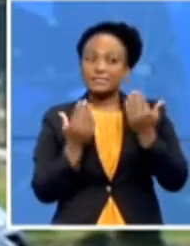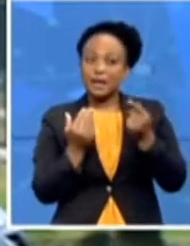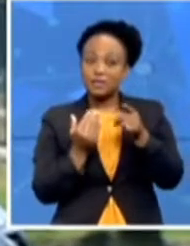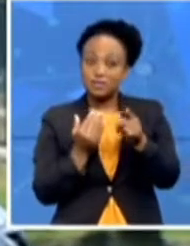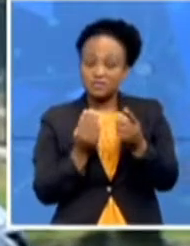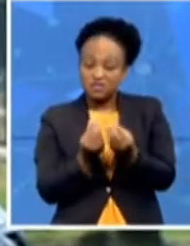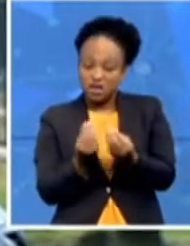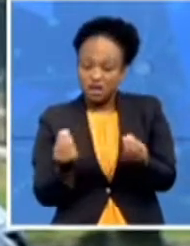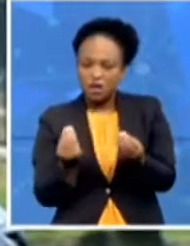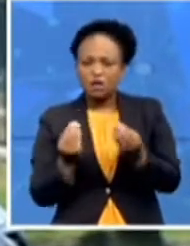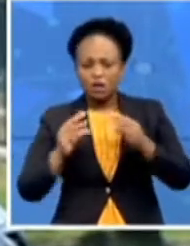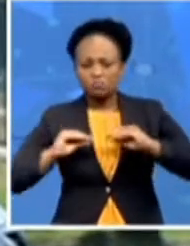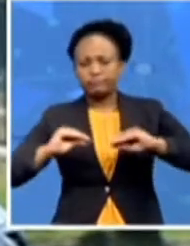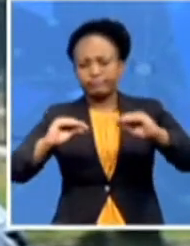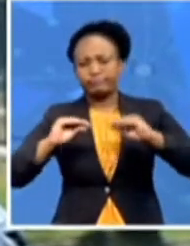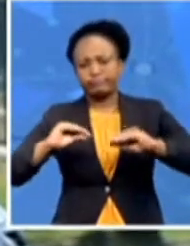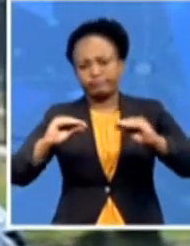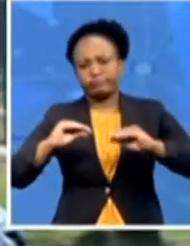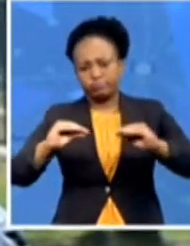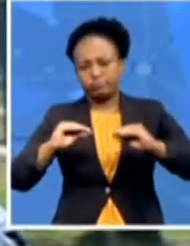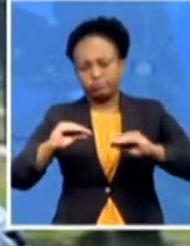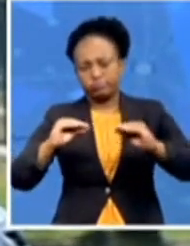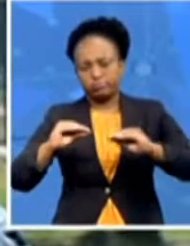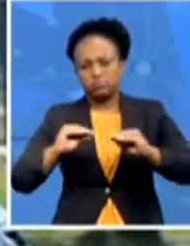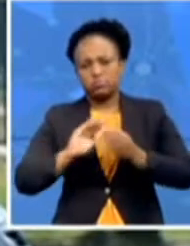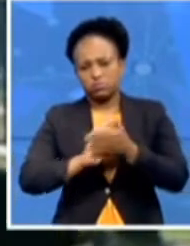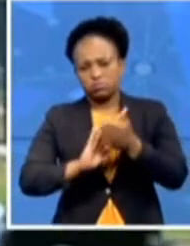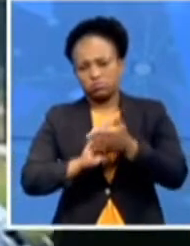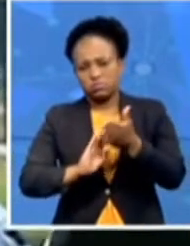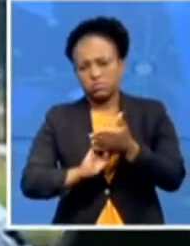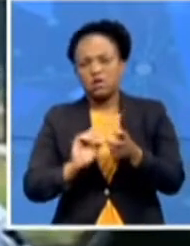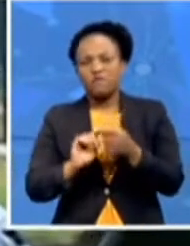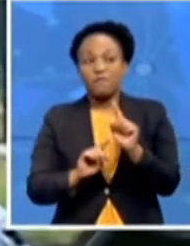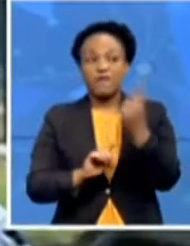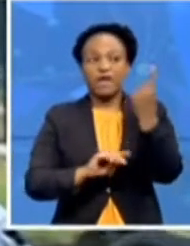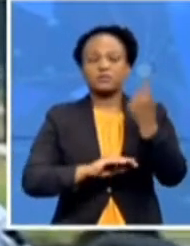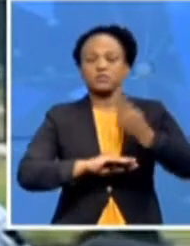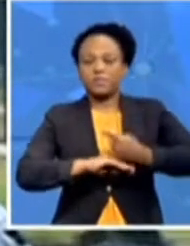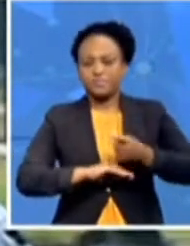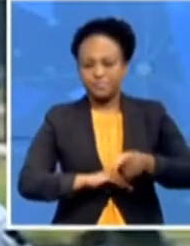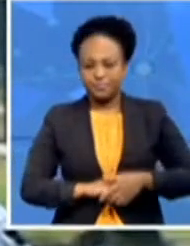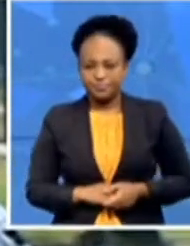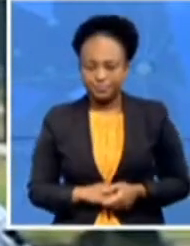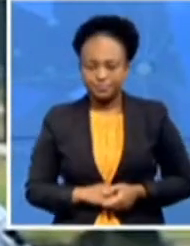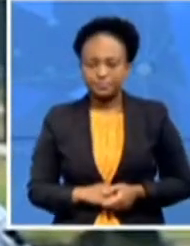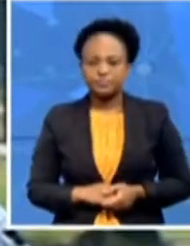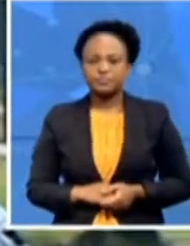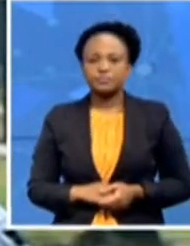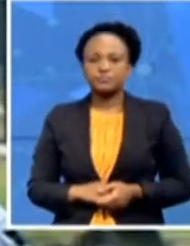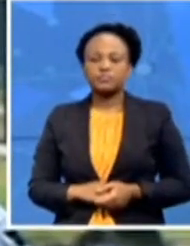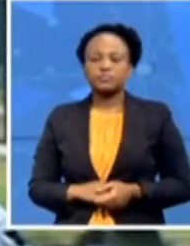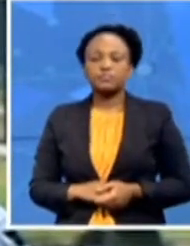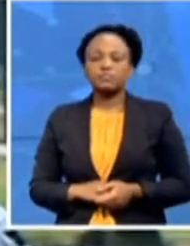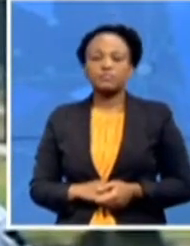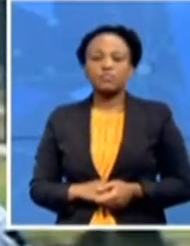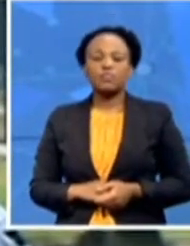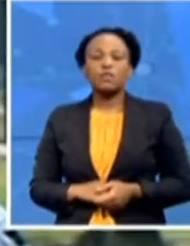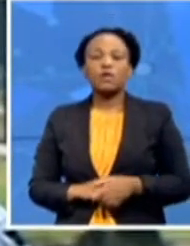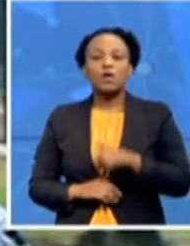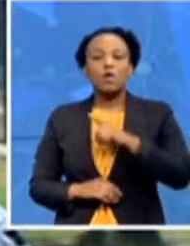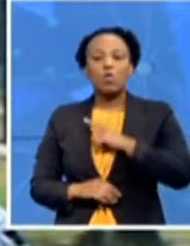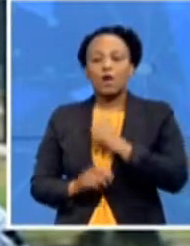want the kids to be taught from the very first day. Mr. De Bruin, it's been a rocky start to the year, but how do you foresee the year to go? Do